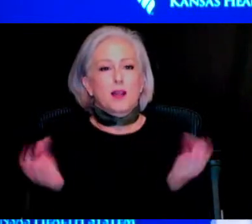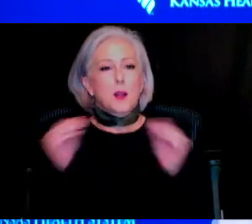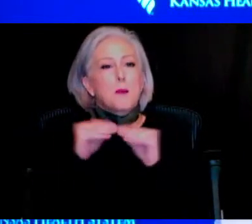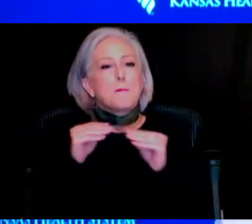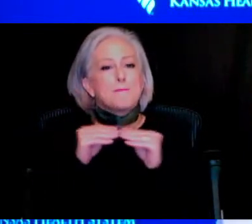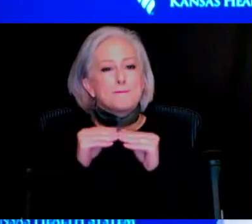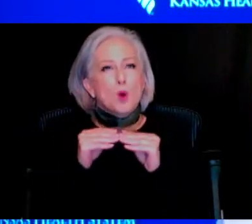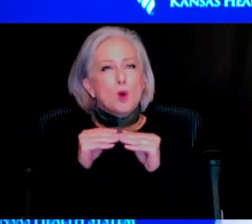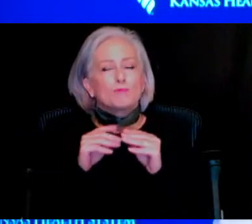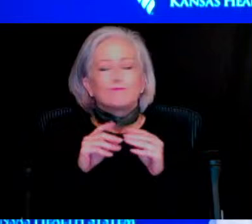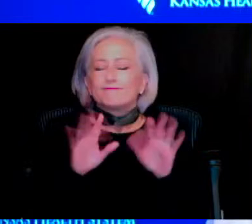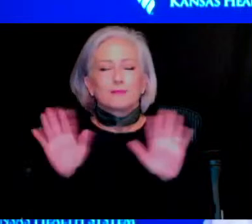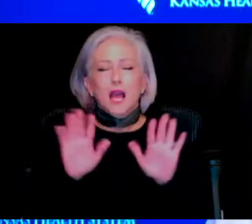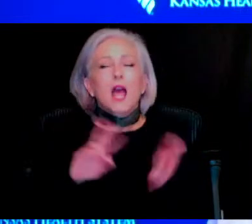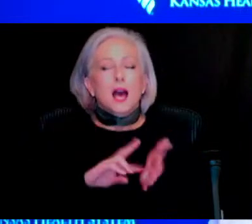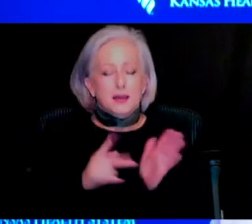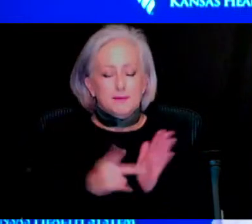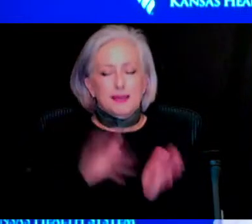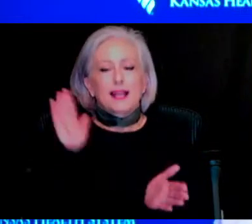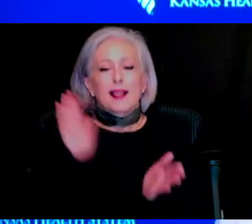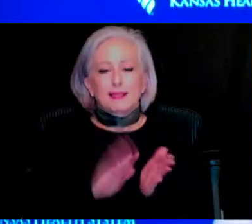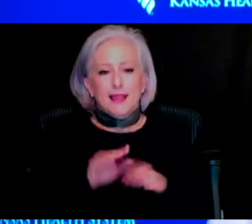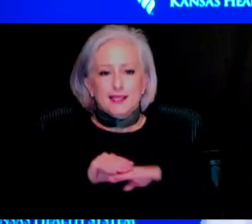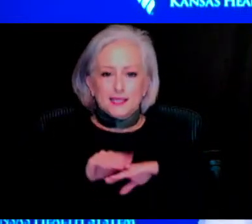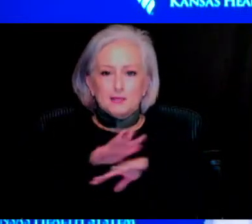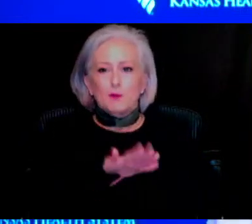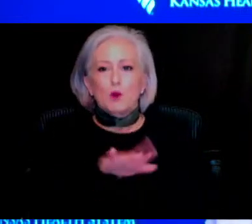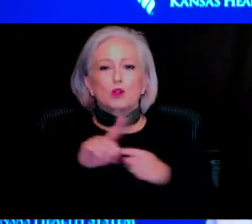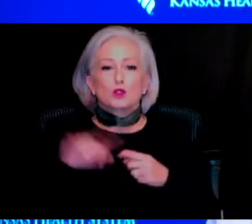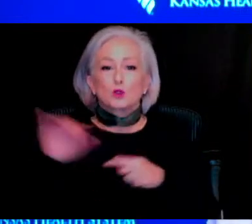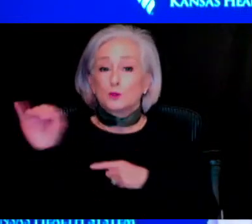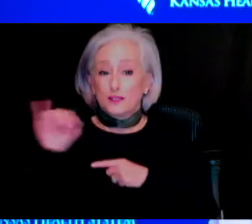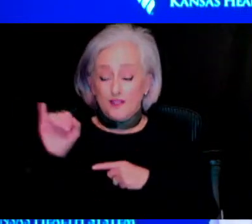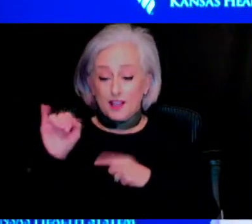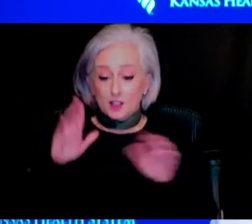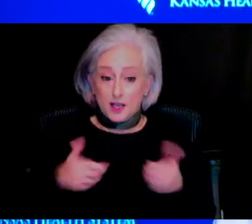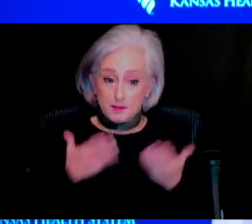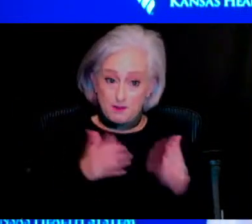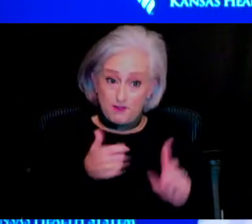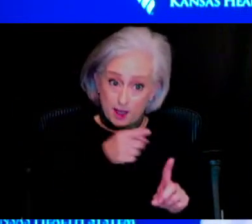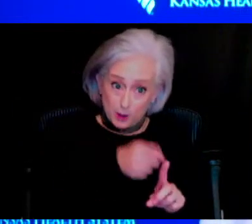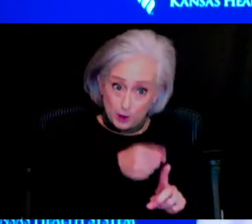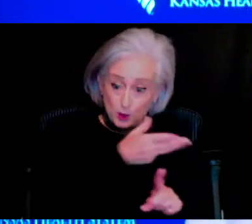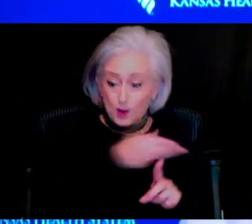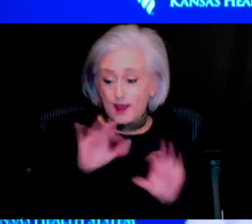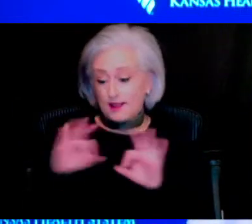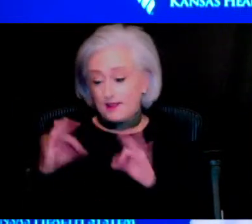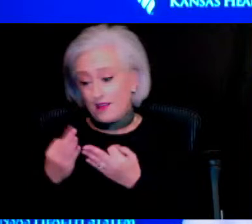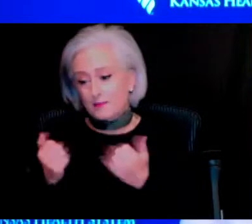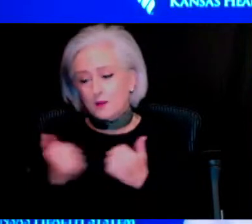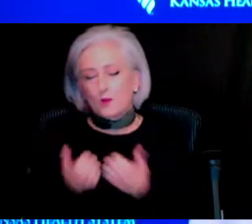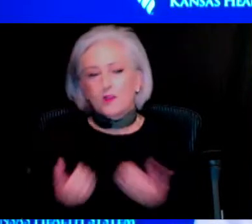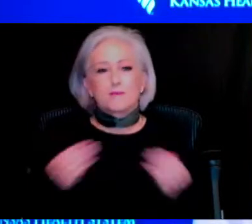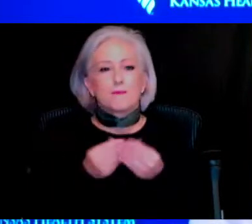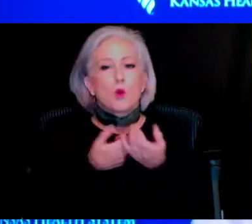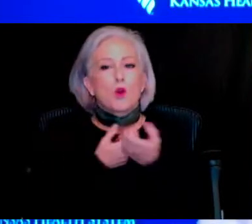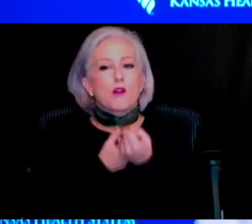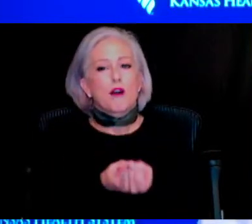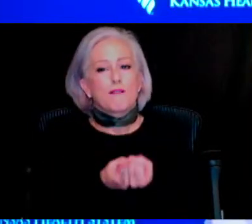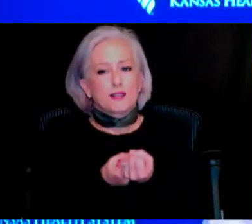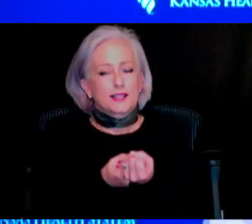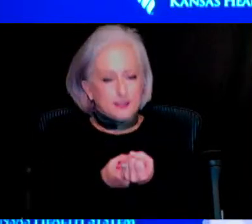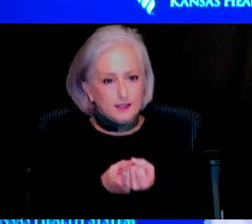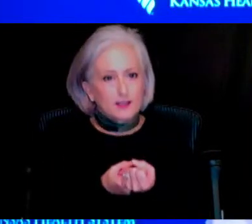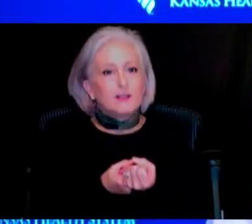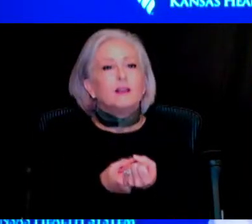less exposure to the infection and provide you and your family members with more confidence that nobody coming to meet